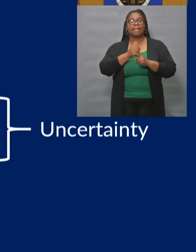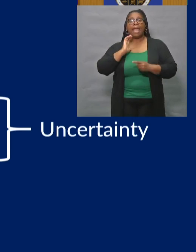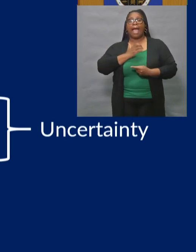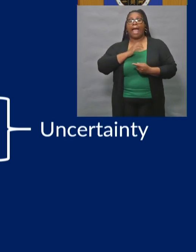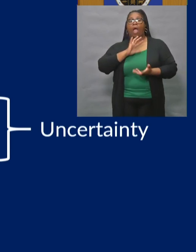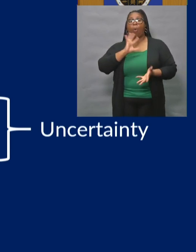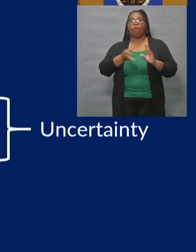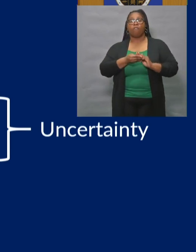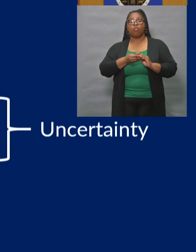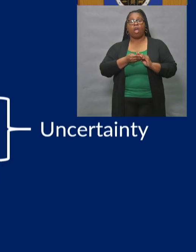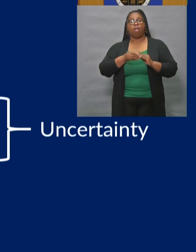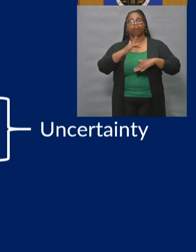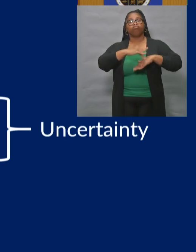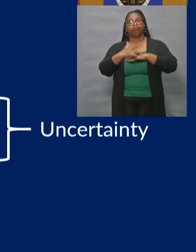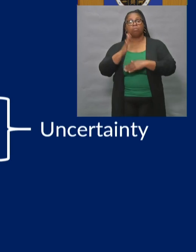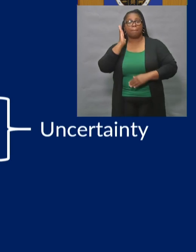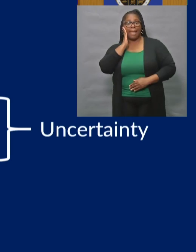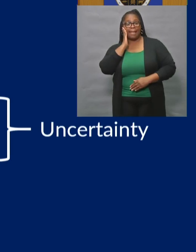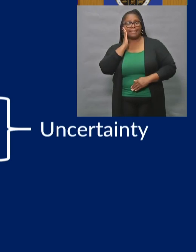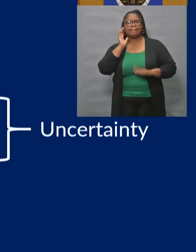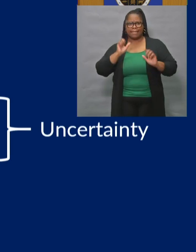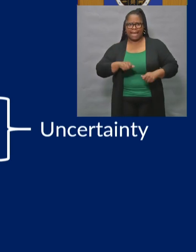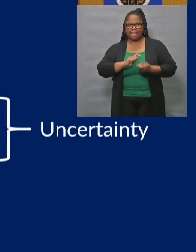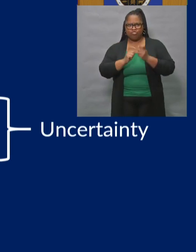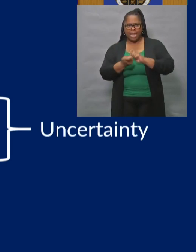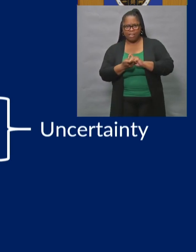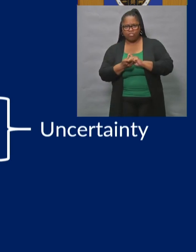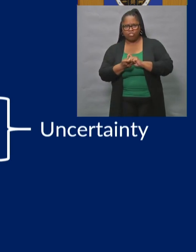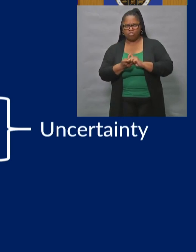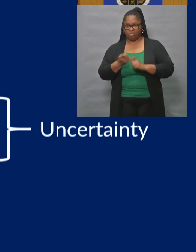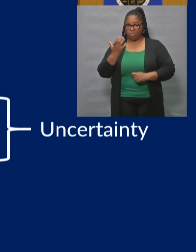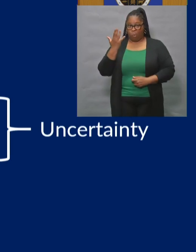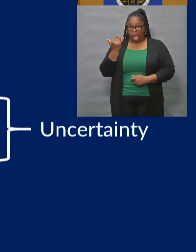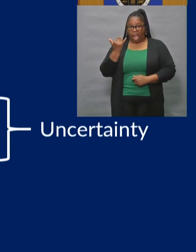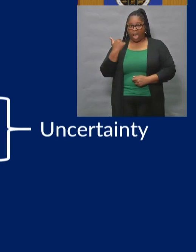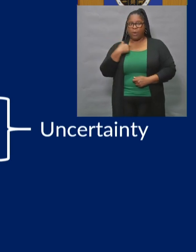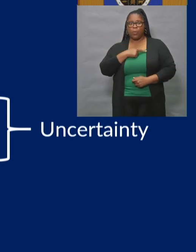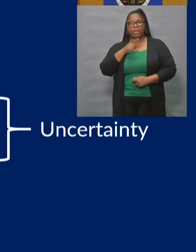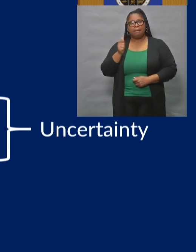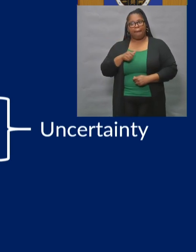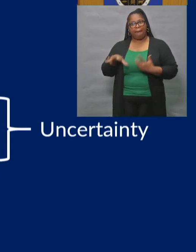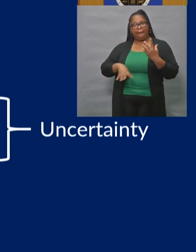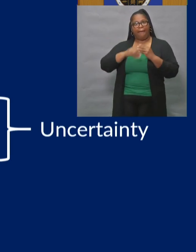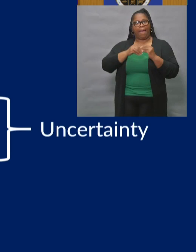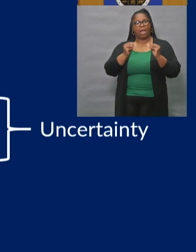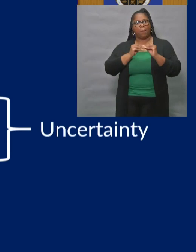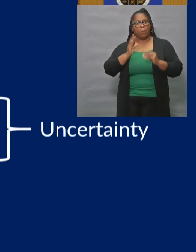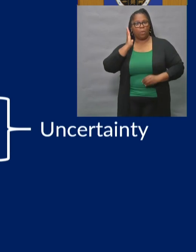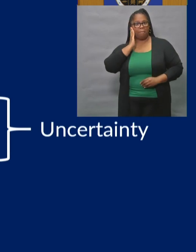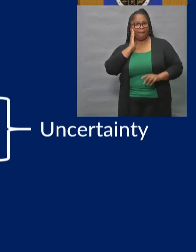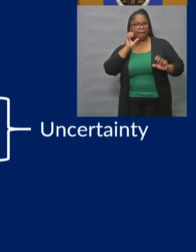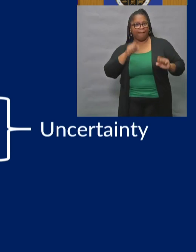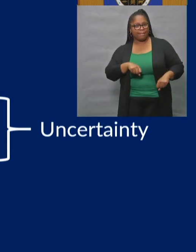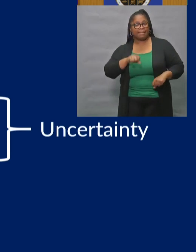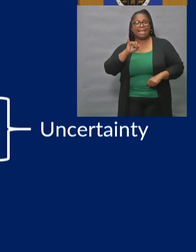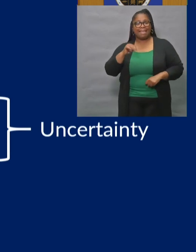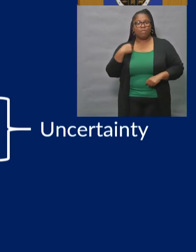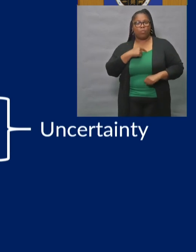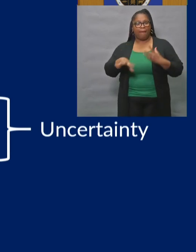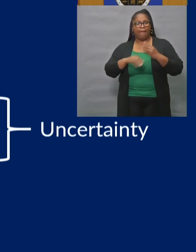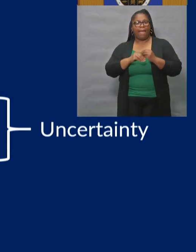can change. That's both because we can bring beds more online in the future as we add additional